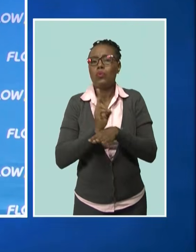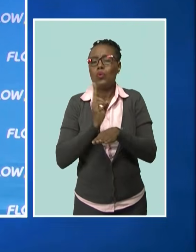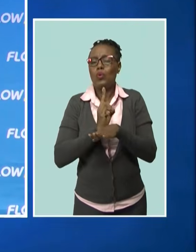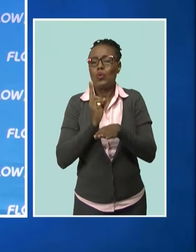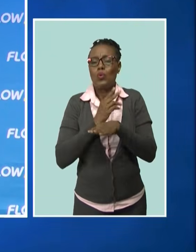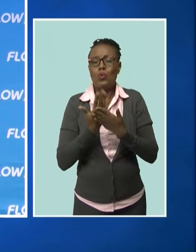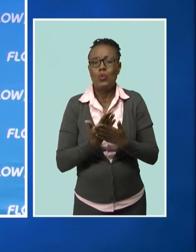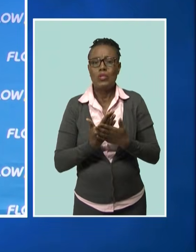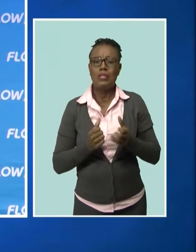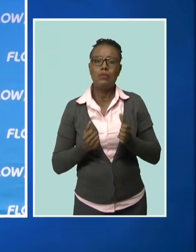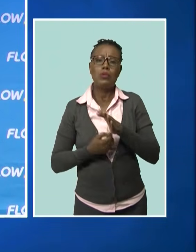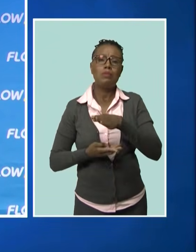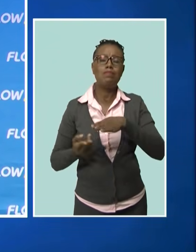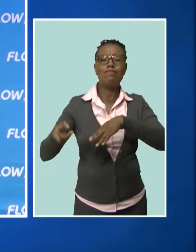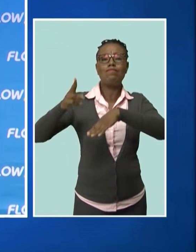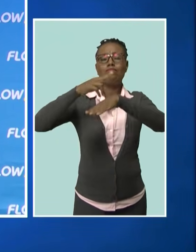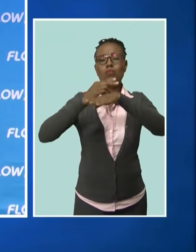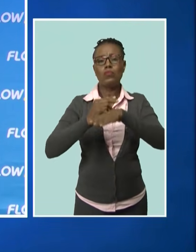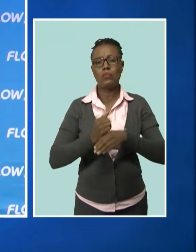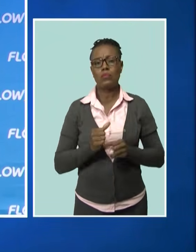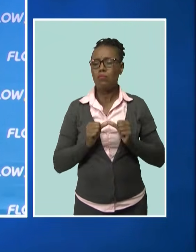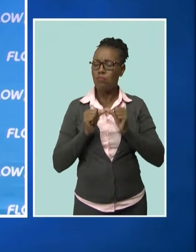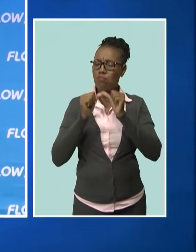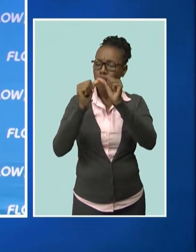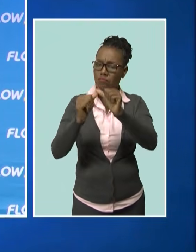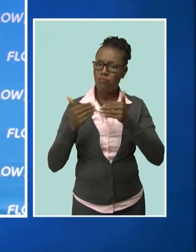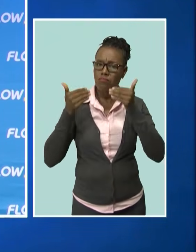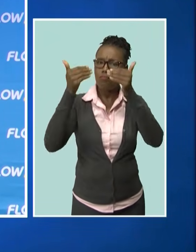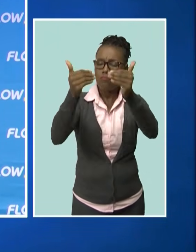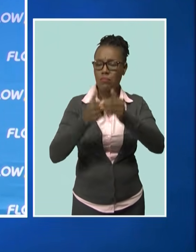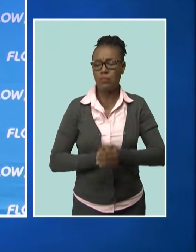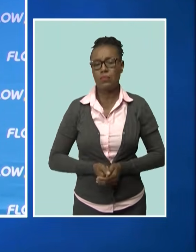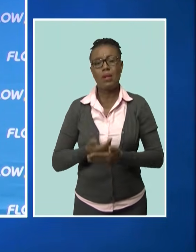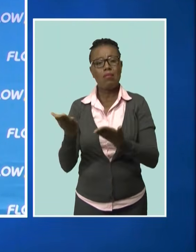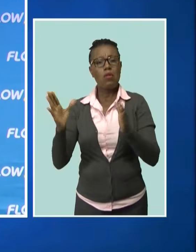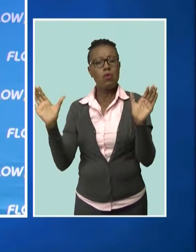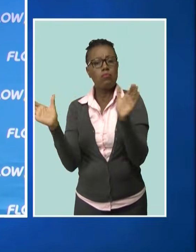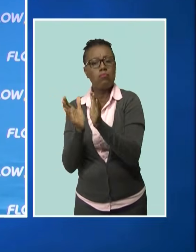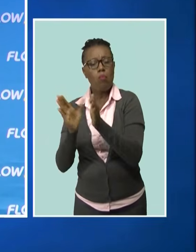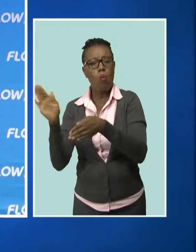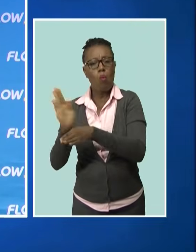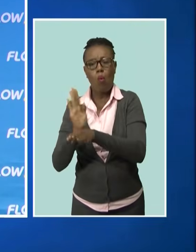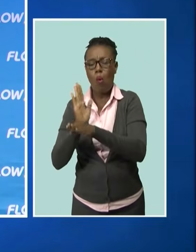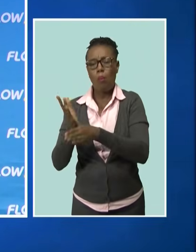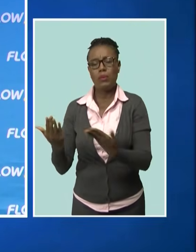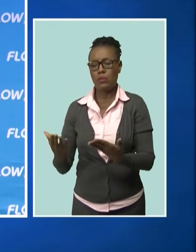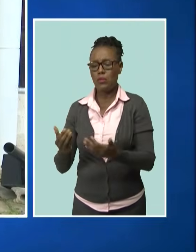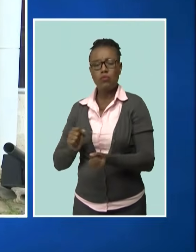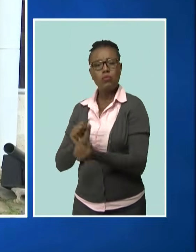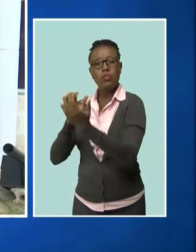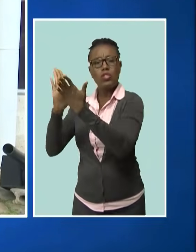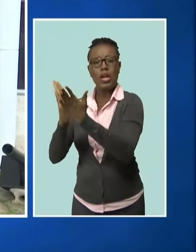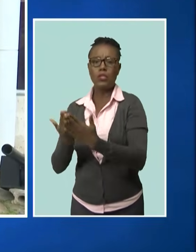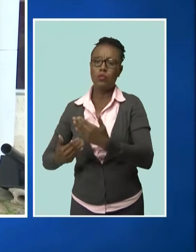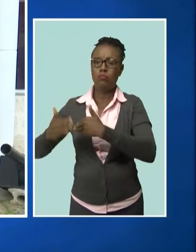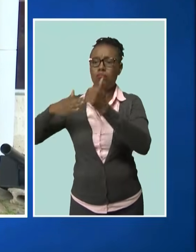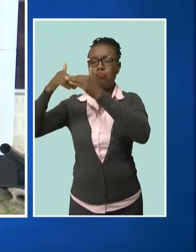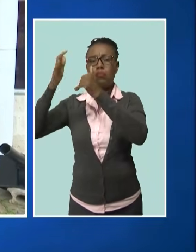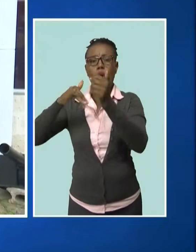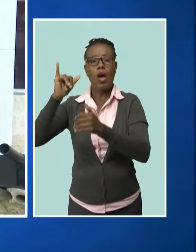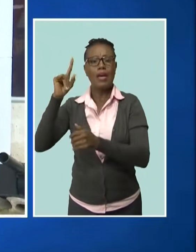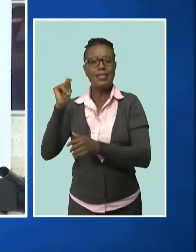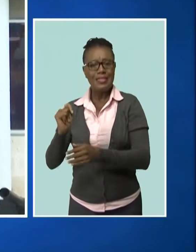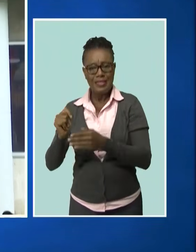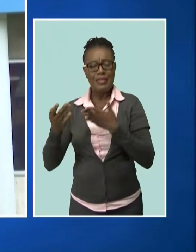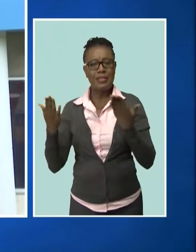top of? How can we challenge small businesses to think about building IoT sensors to solve the traffic problem that we all hate? And Minister Reed